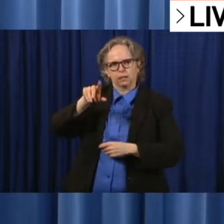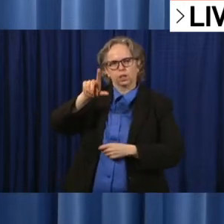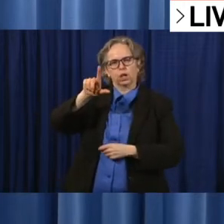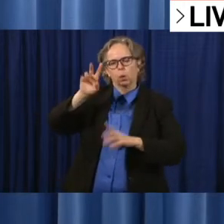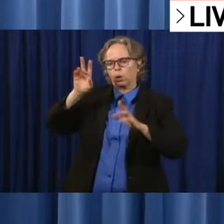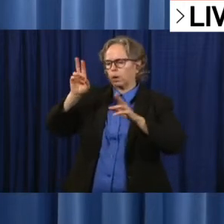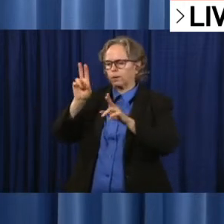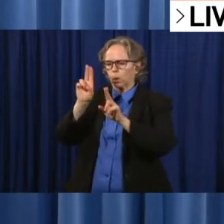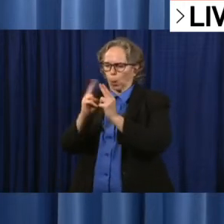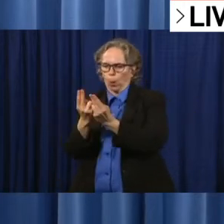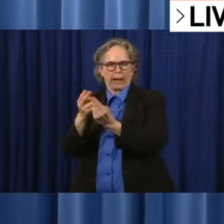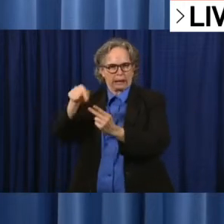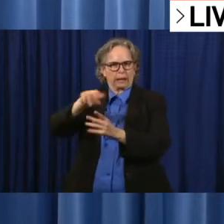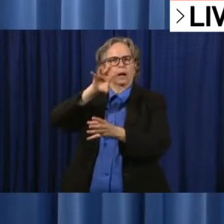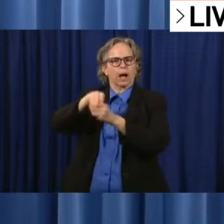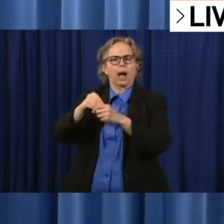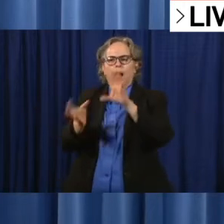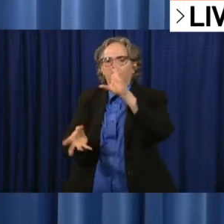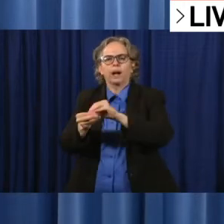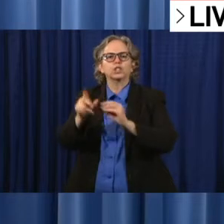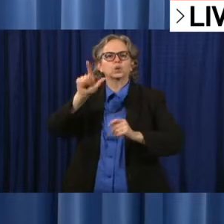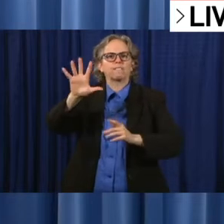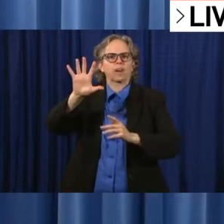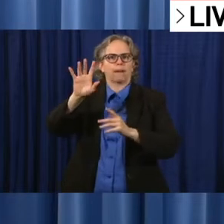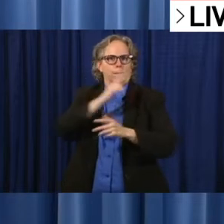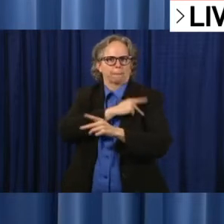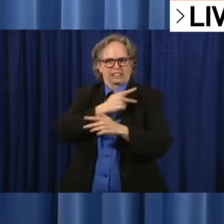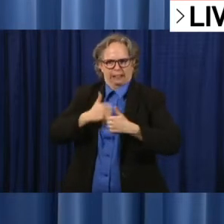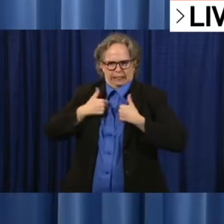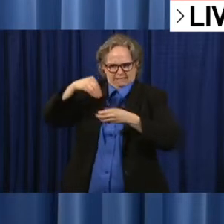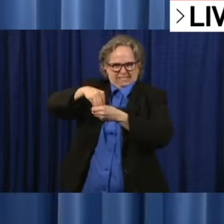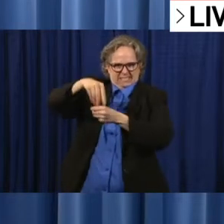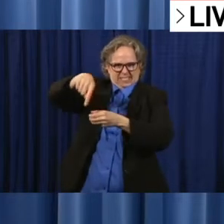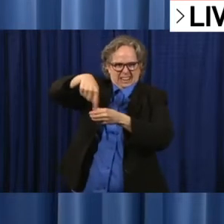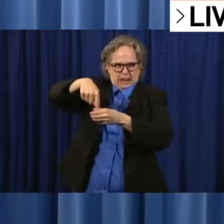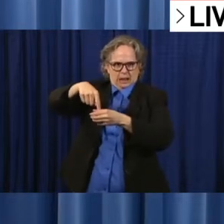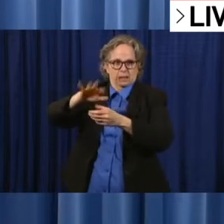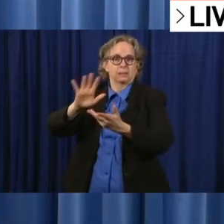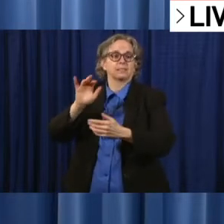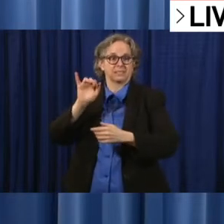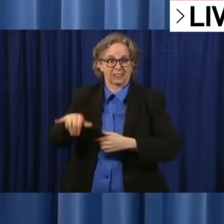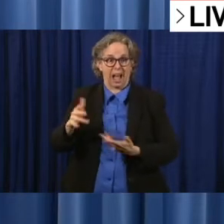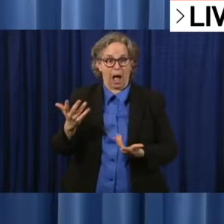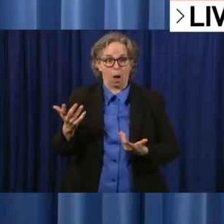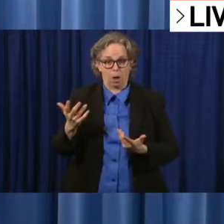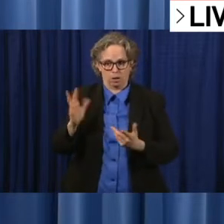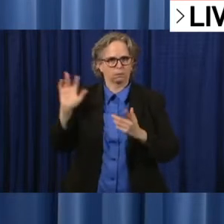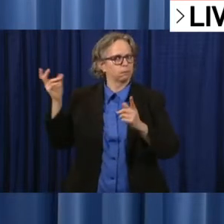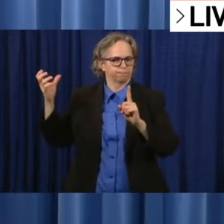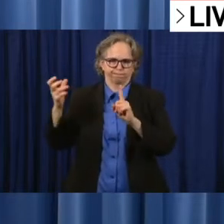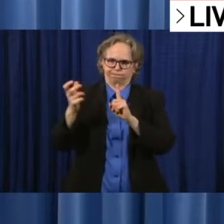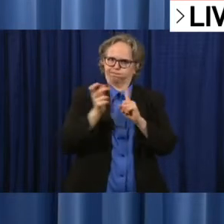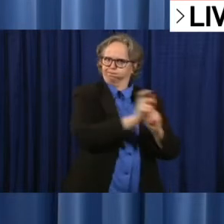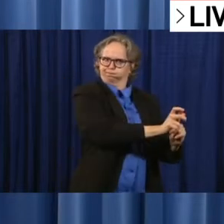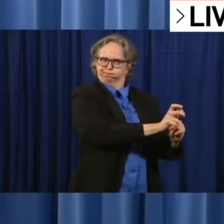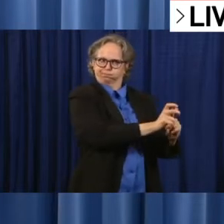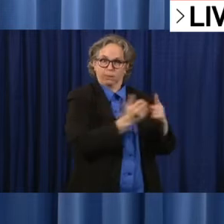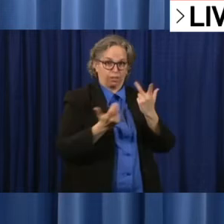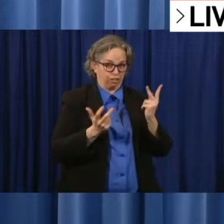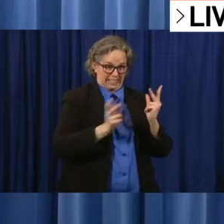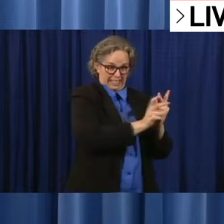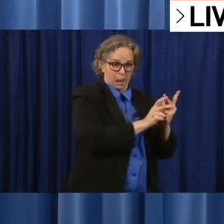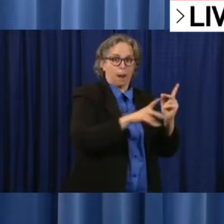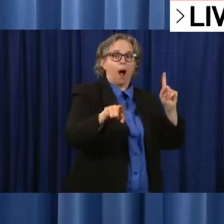on-site designated area. Patients in the unit are currently quarantined, and those who test positive are being isolated to prevent the spread